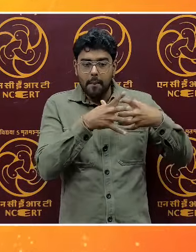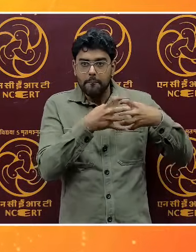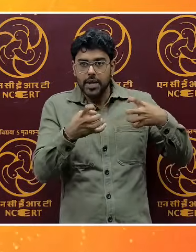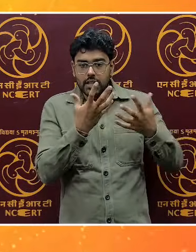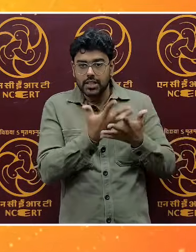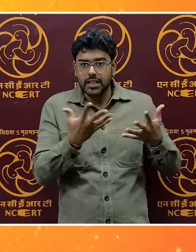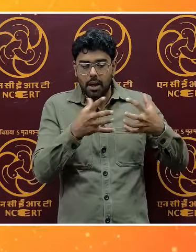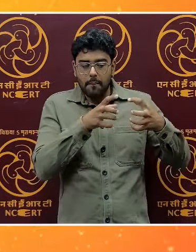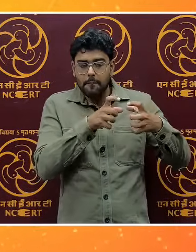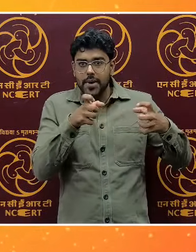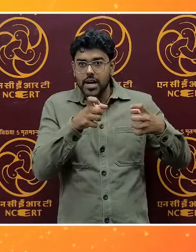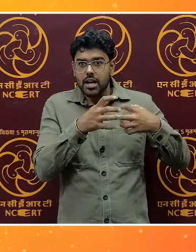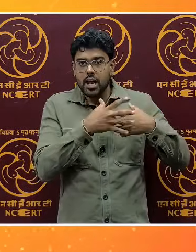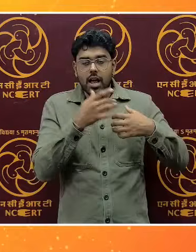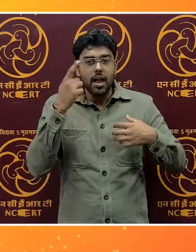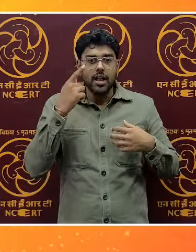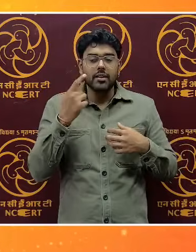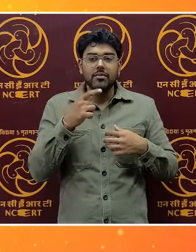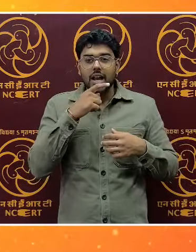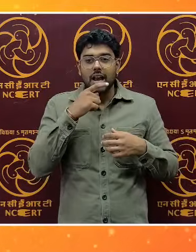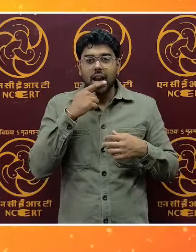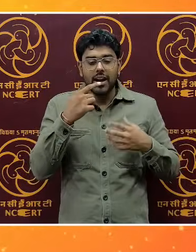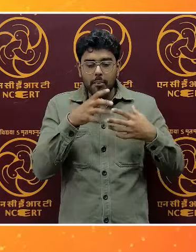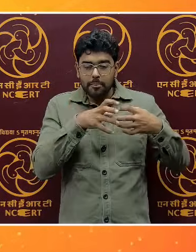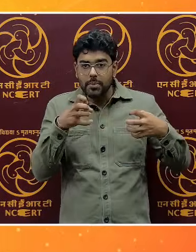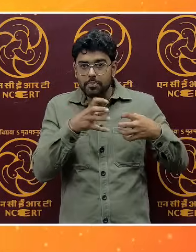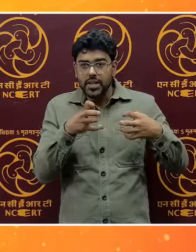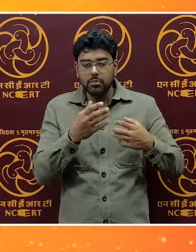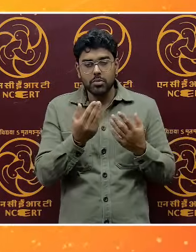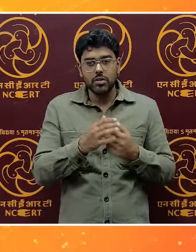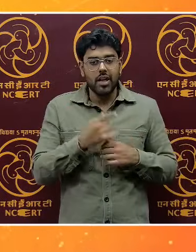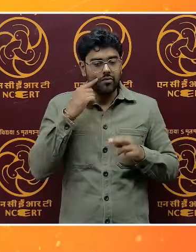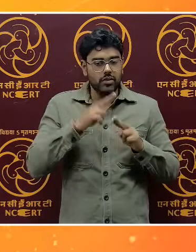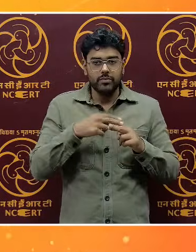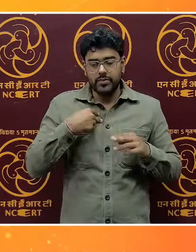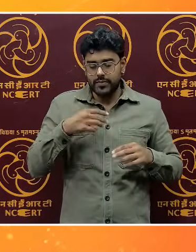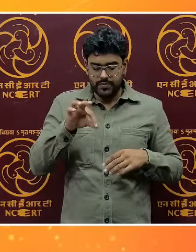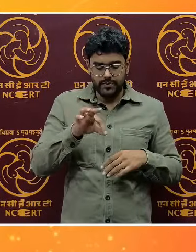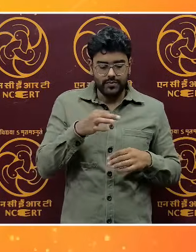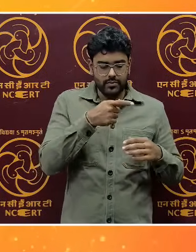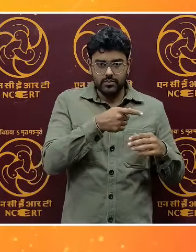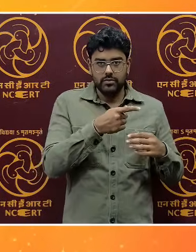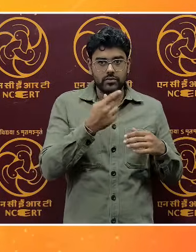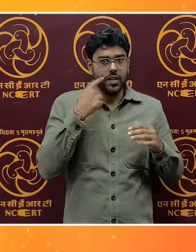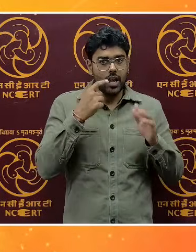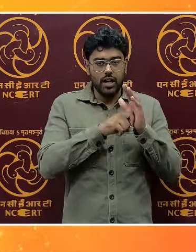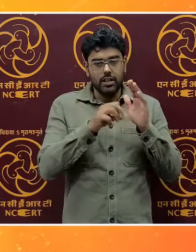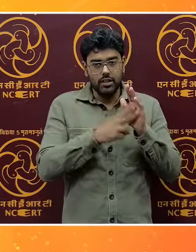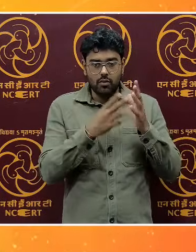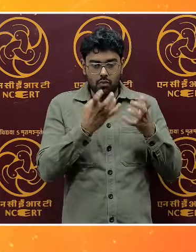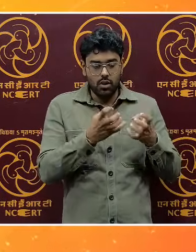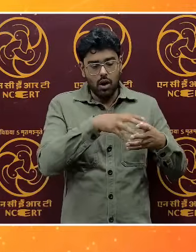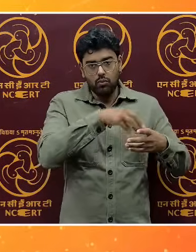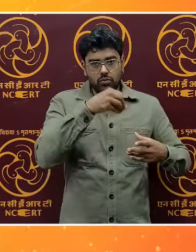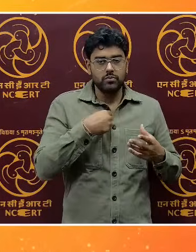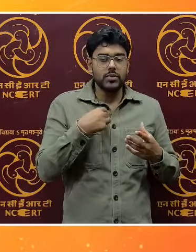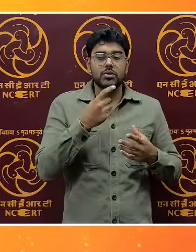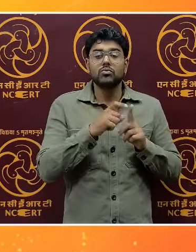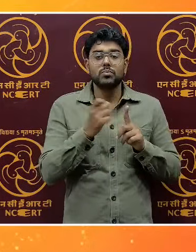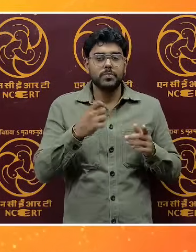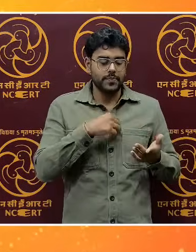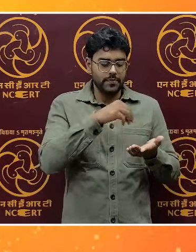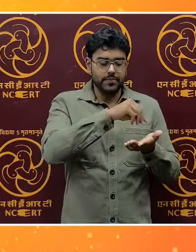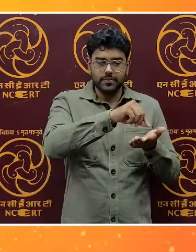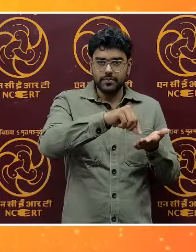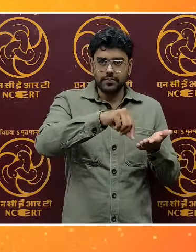will happen? It gets attracted towards the magnet. Yeah. So, if I just roll up, if I need to separate them out, what I'll do, I'll just